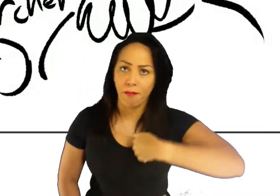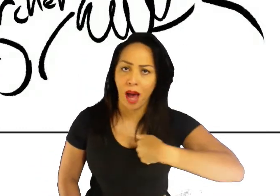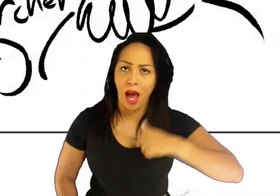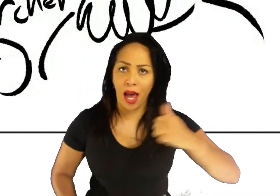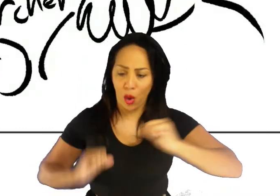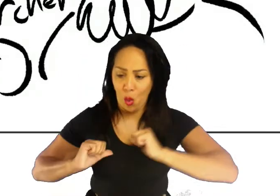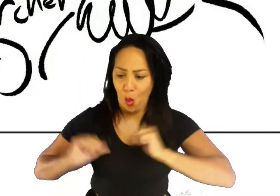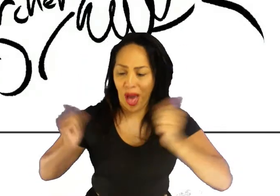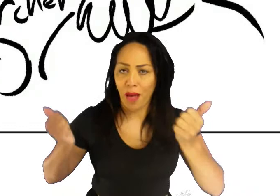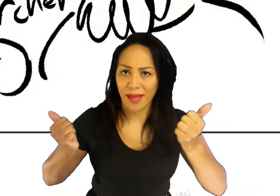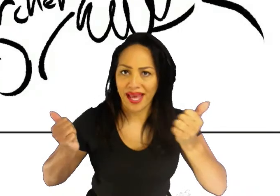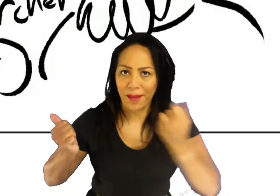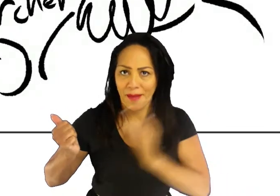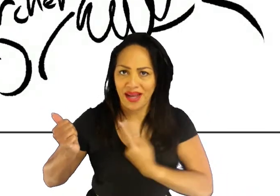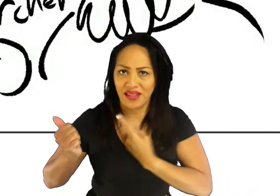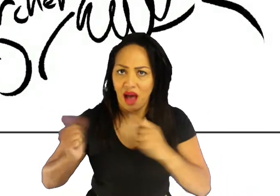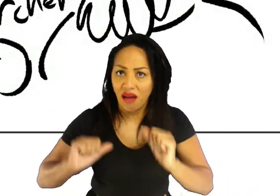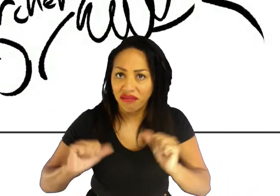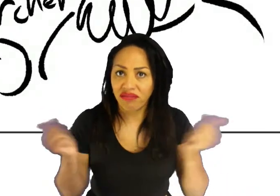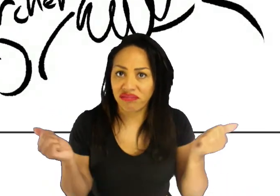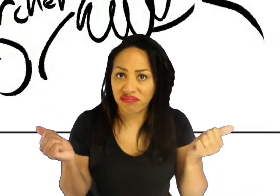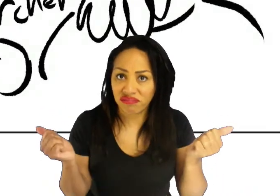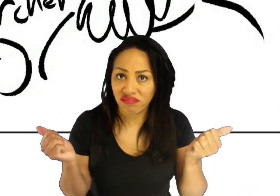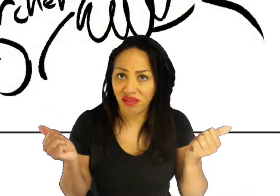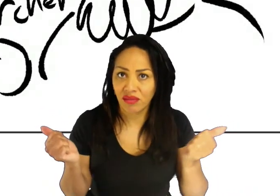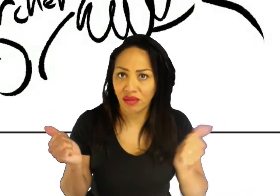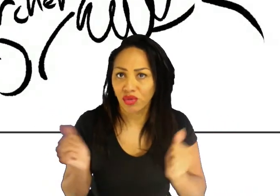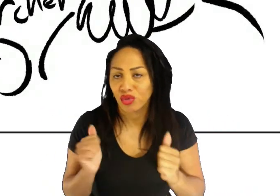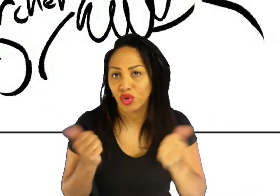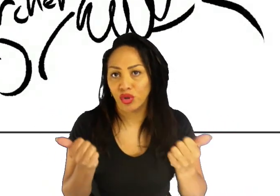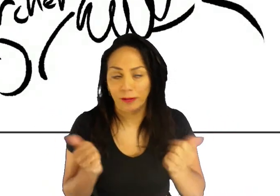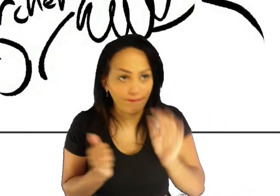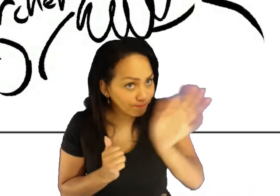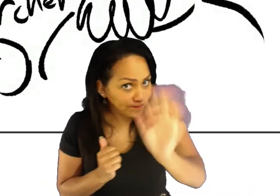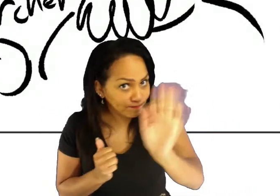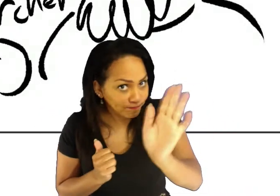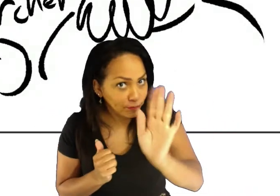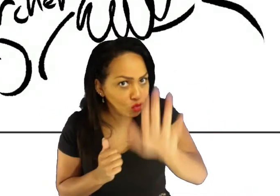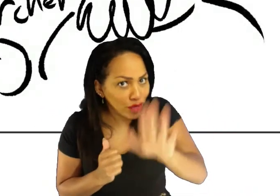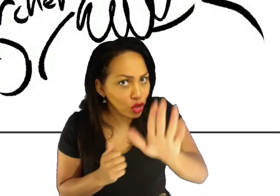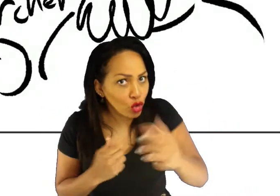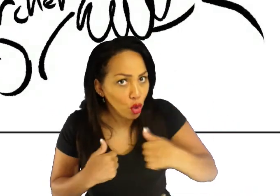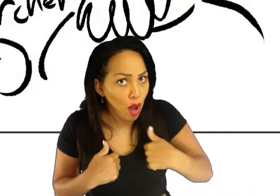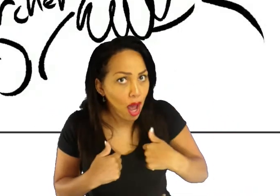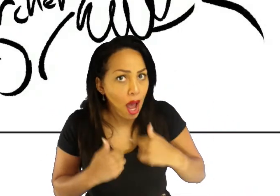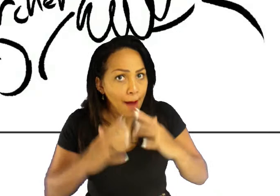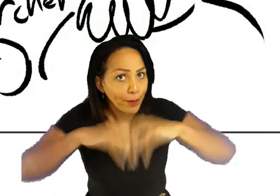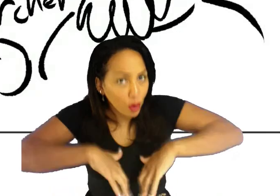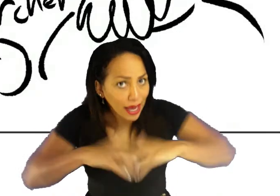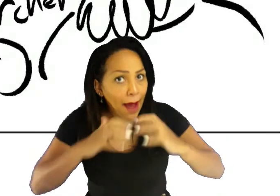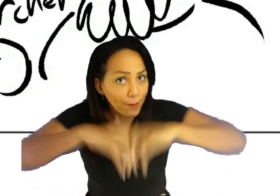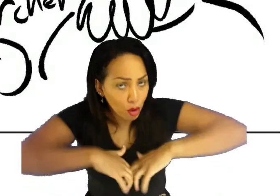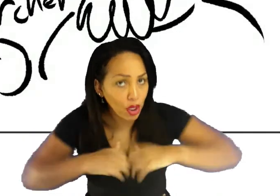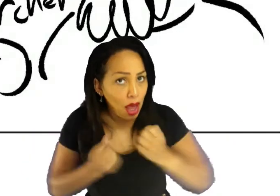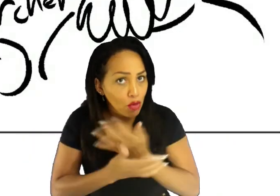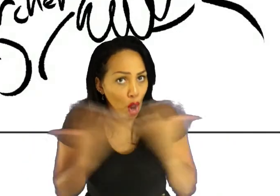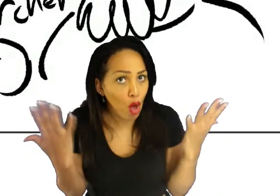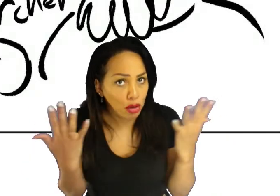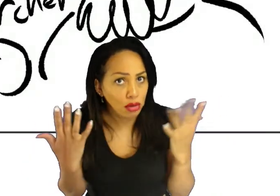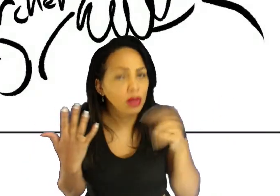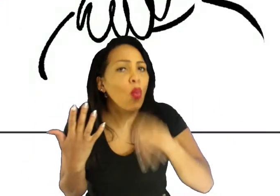So I should reassure you that I actually burn out semi-regularly, and that's going to become relevant